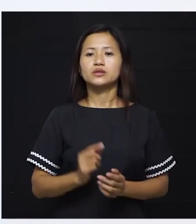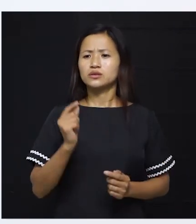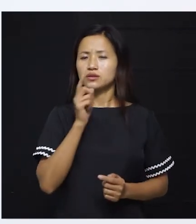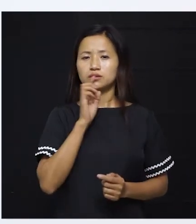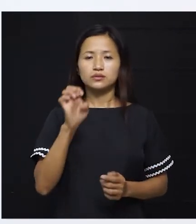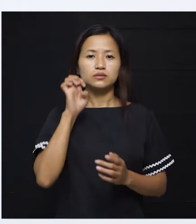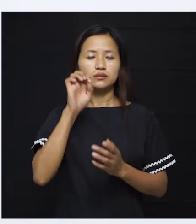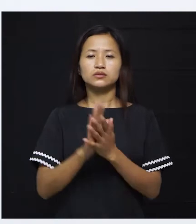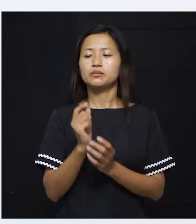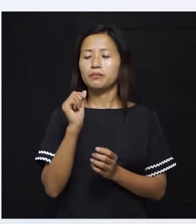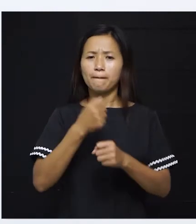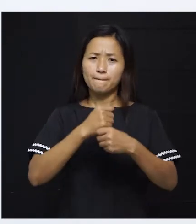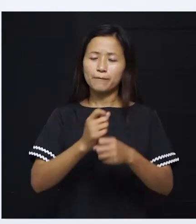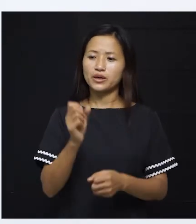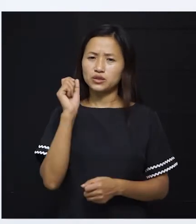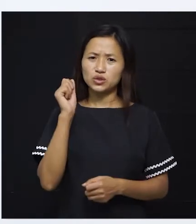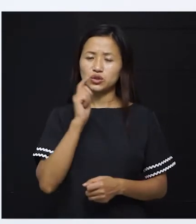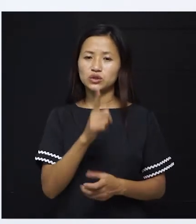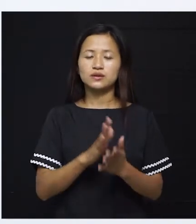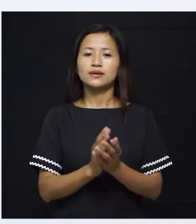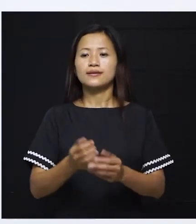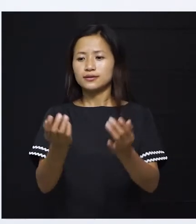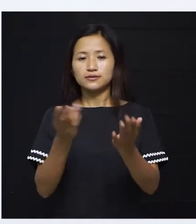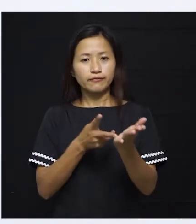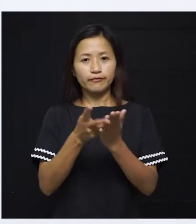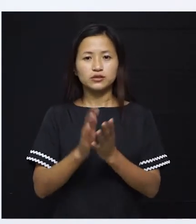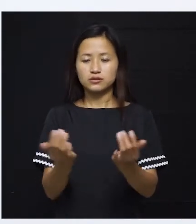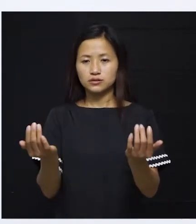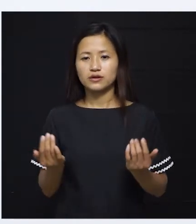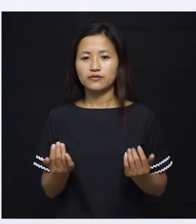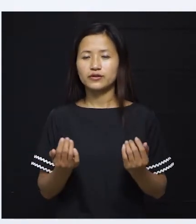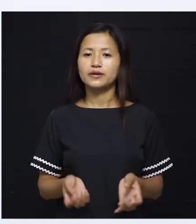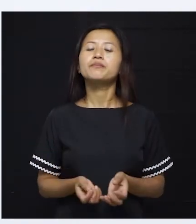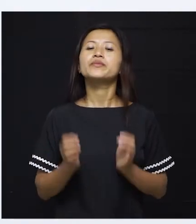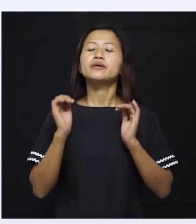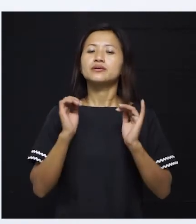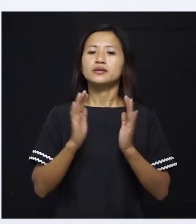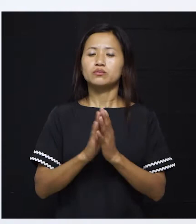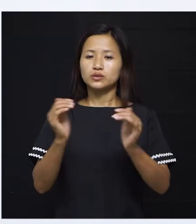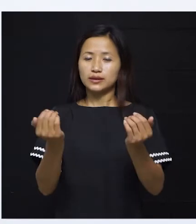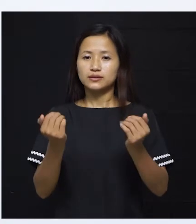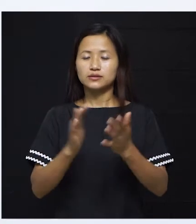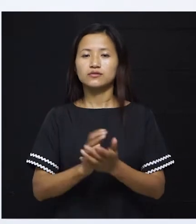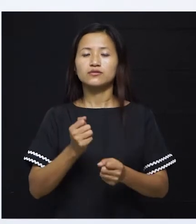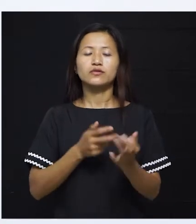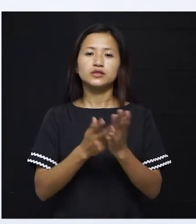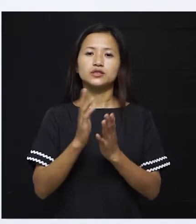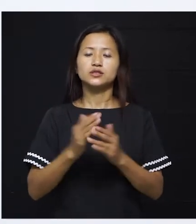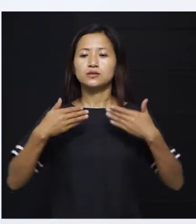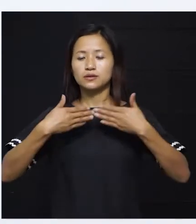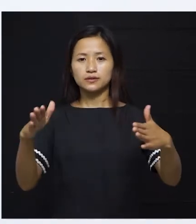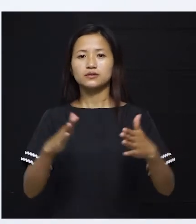make sure that his village is safe and protected, and for that they used to keep the village gates.